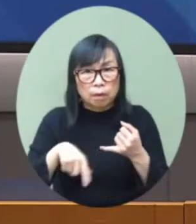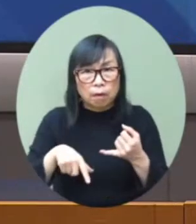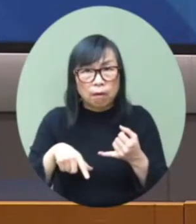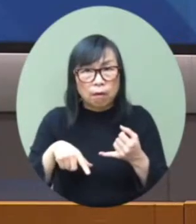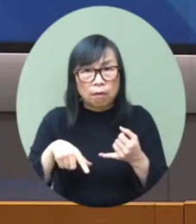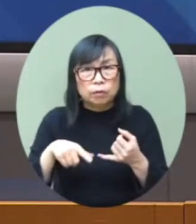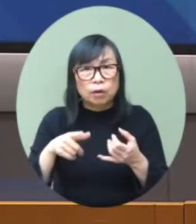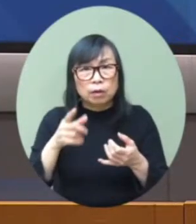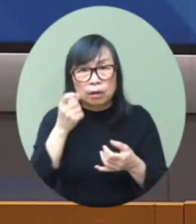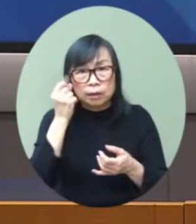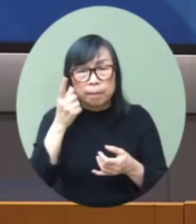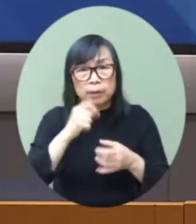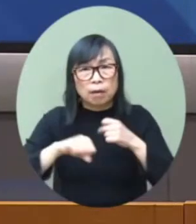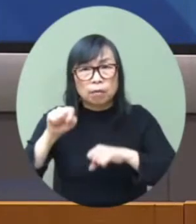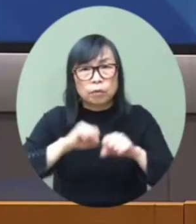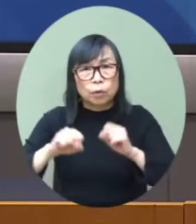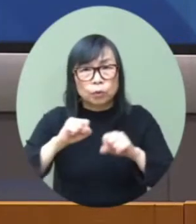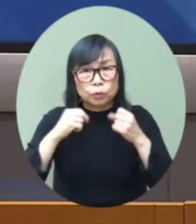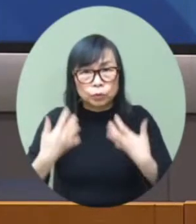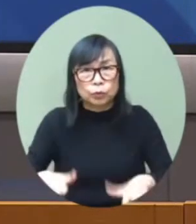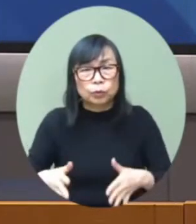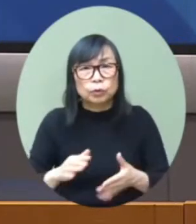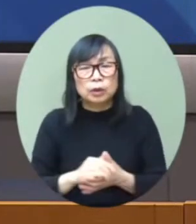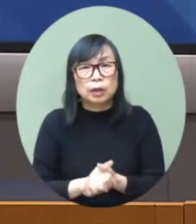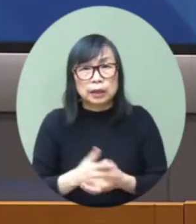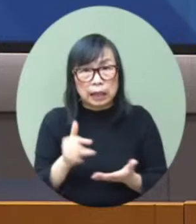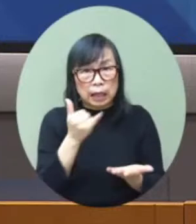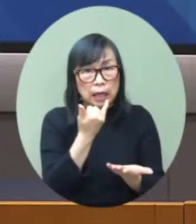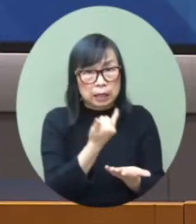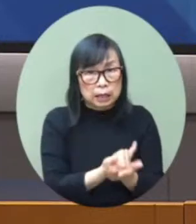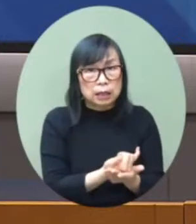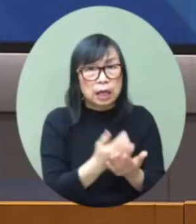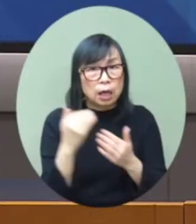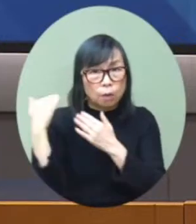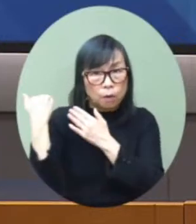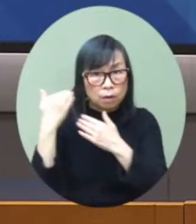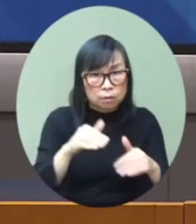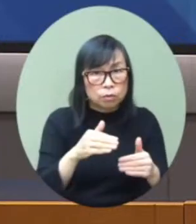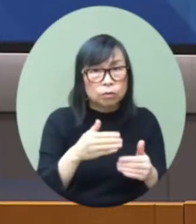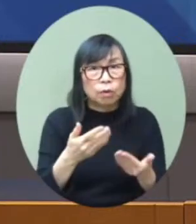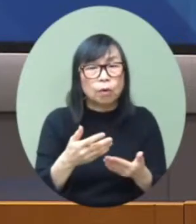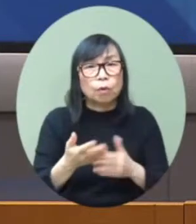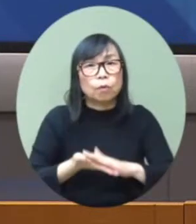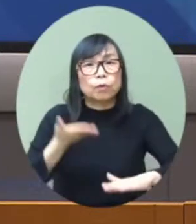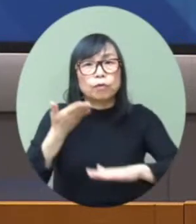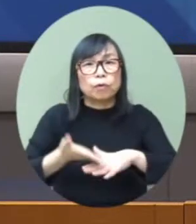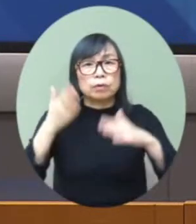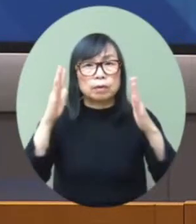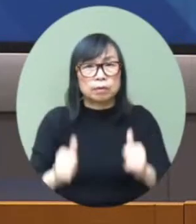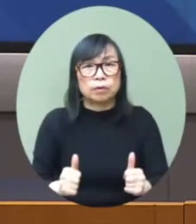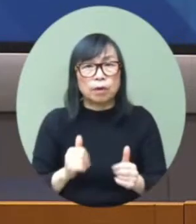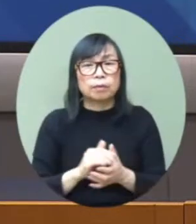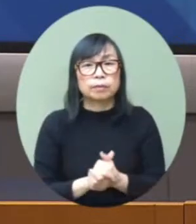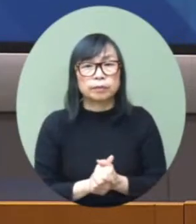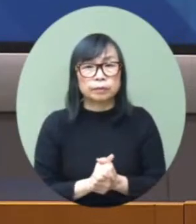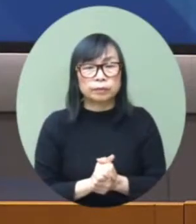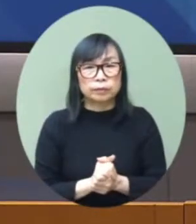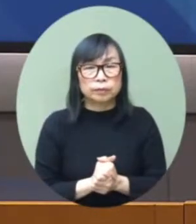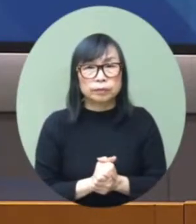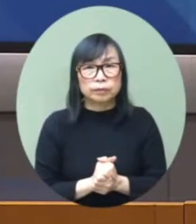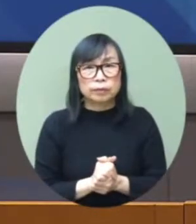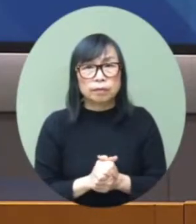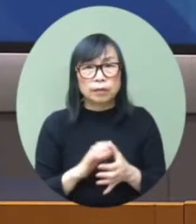their involvement. We have completed our special operation at the end of the week. So our